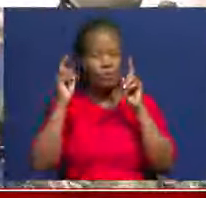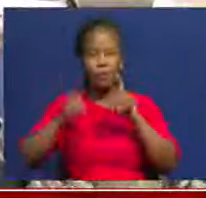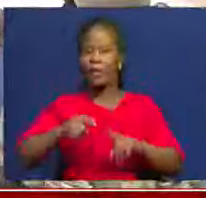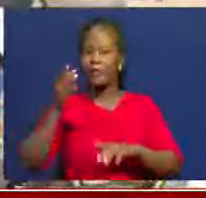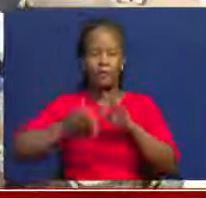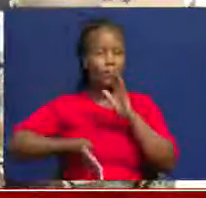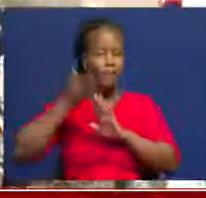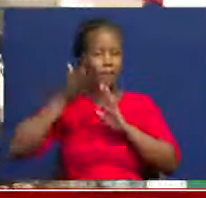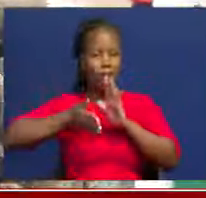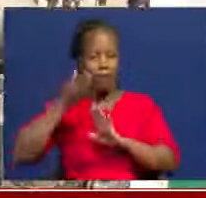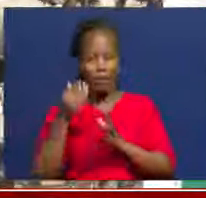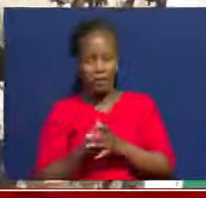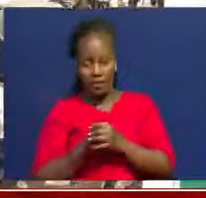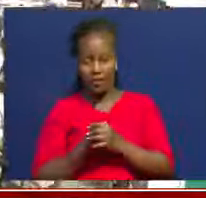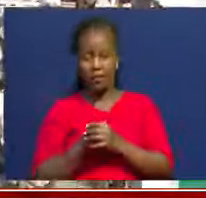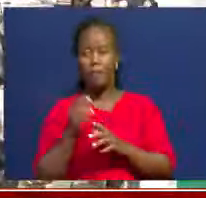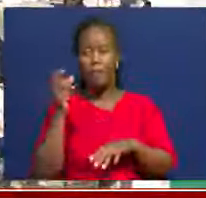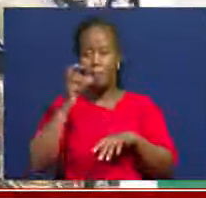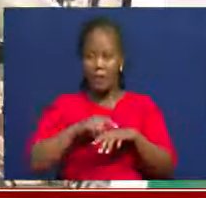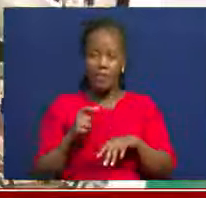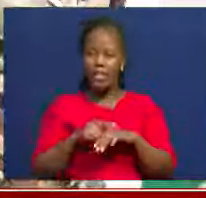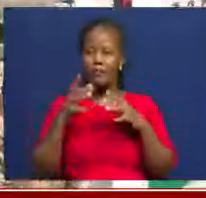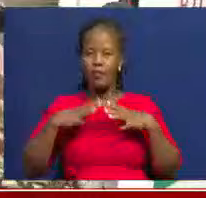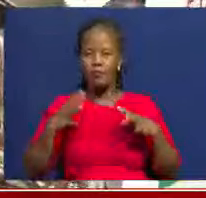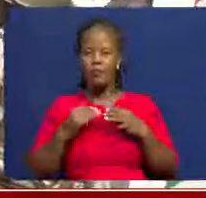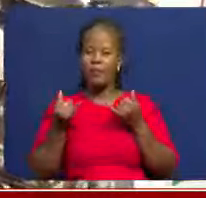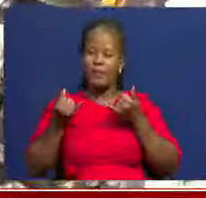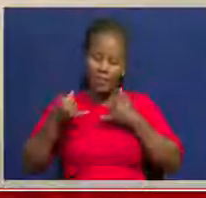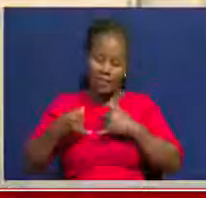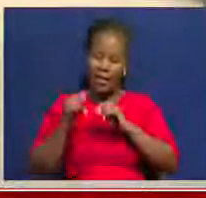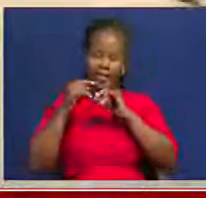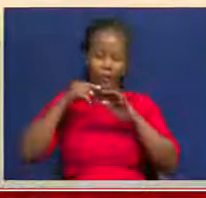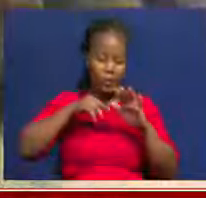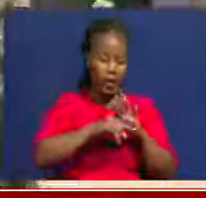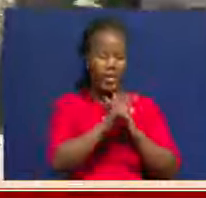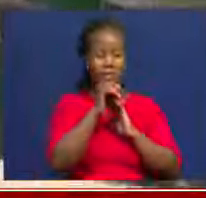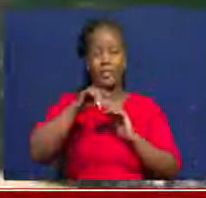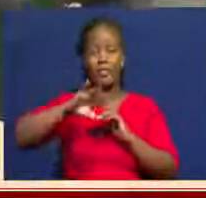As demonstrators attempted entry into the county commissioner's office,